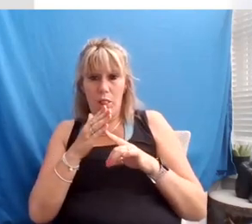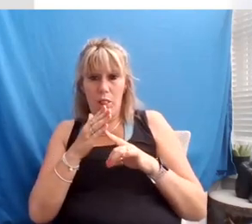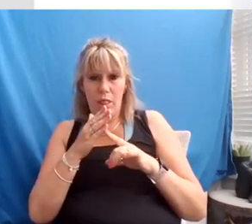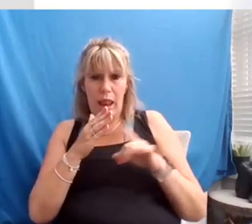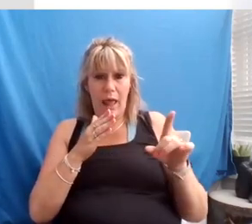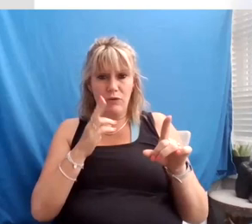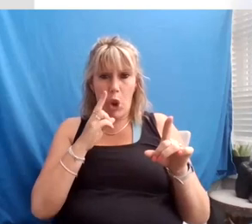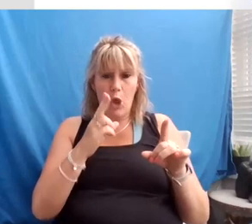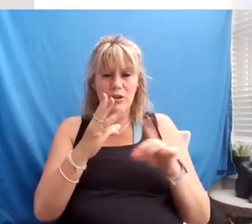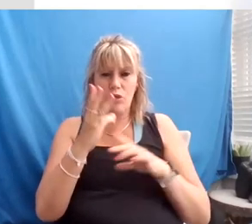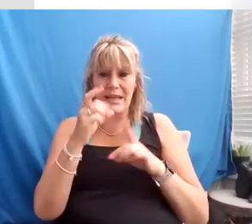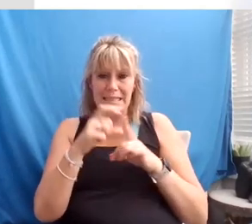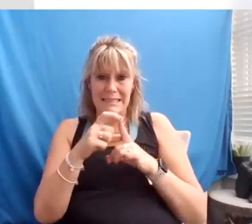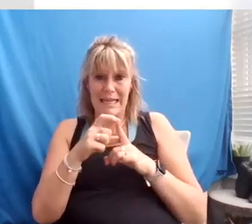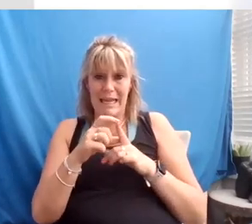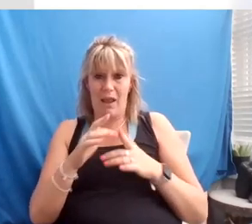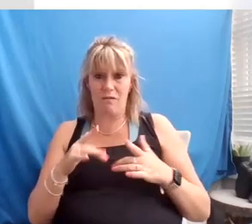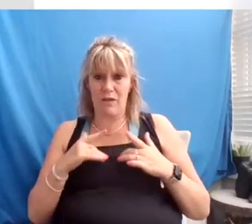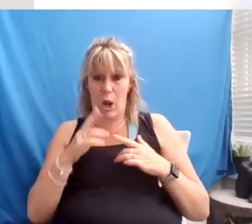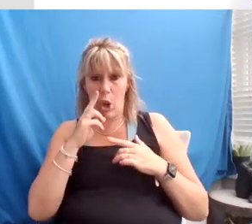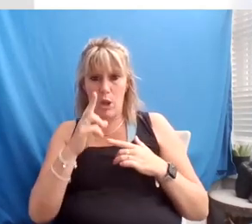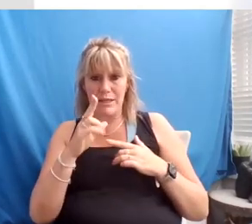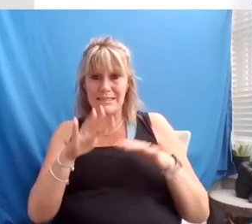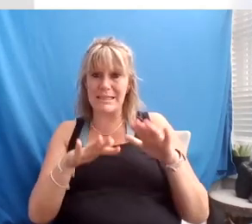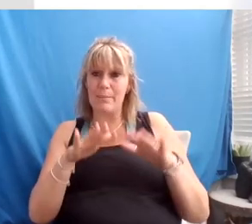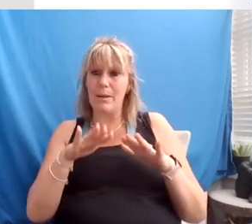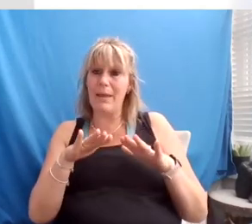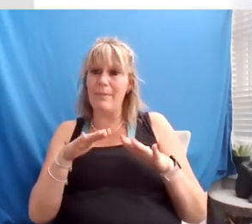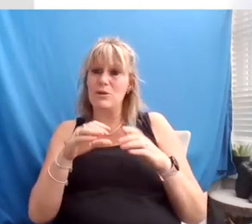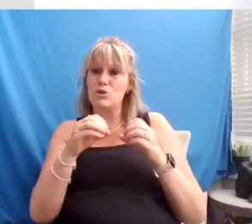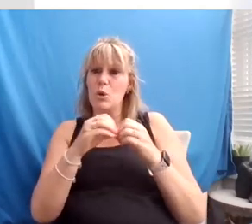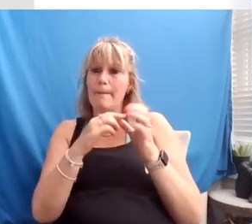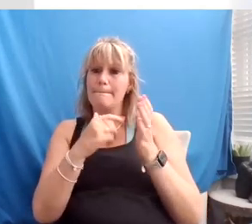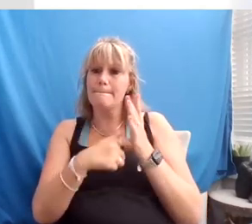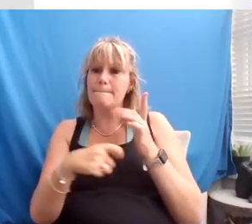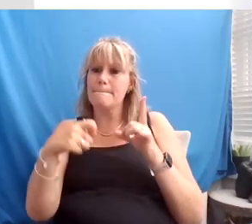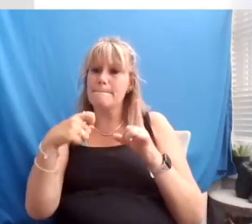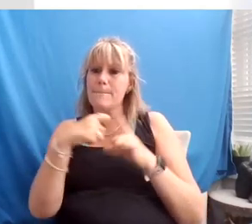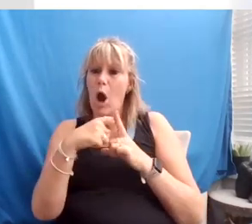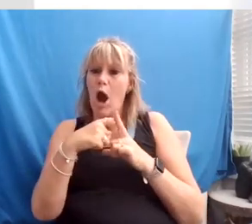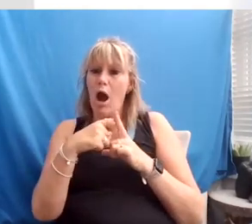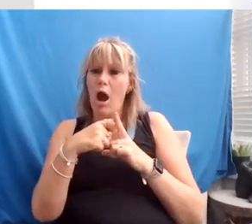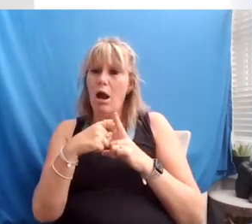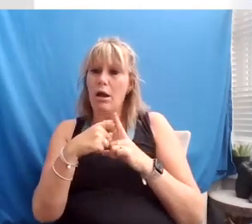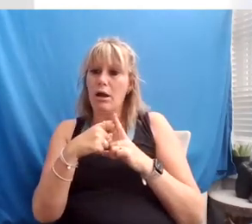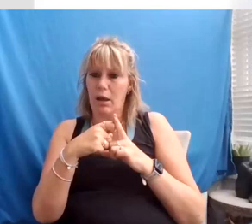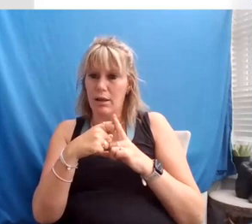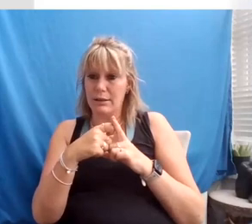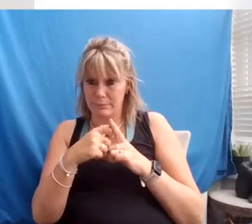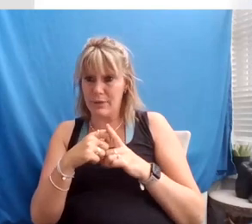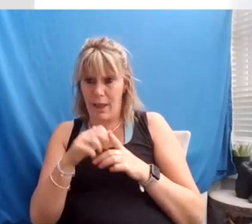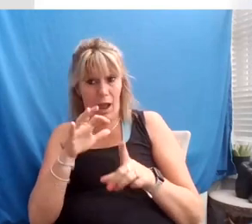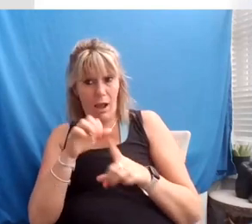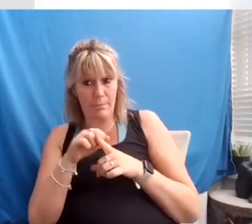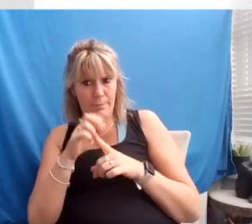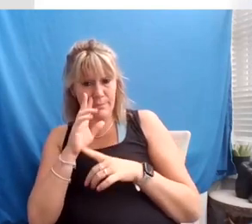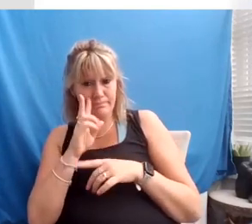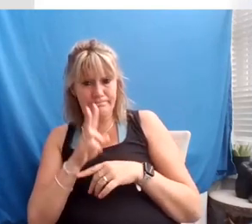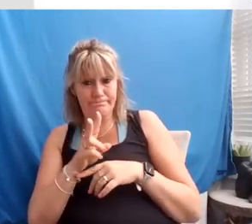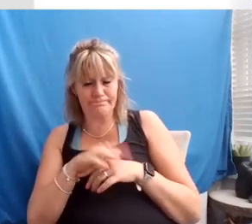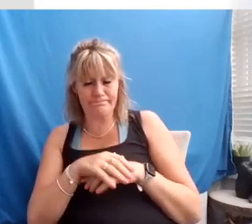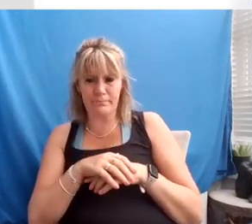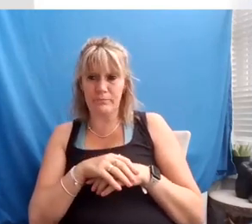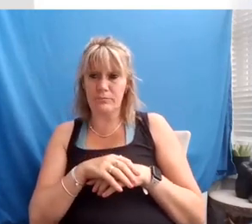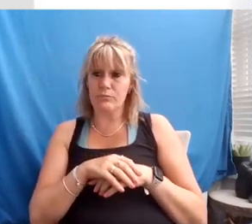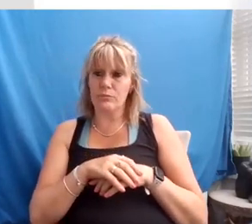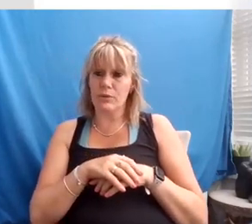It almost looks like bark, you know, that's peeling away. It's like Pippa, I can see that. It